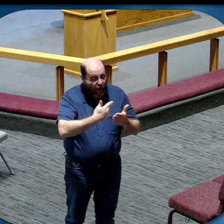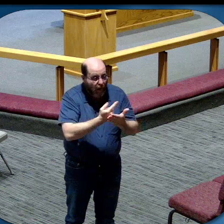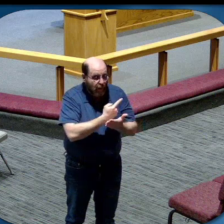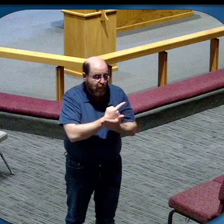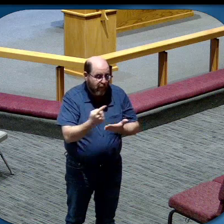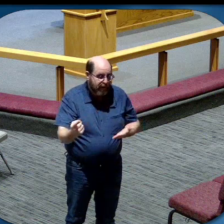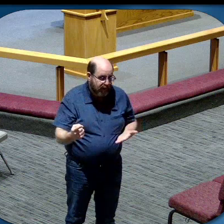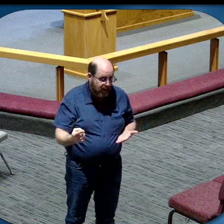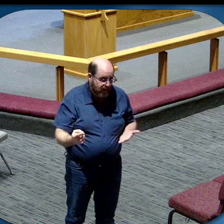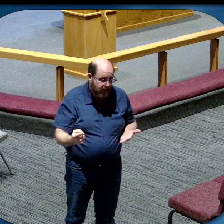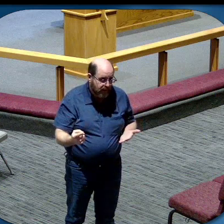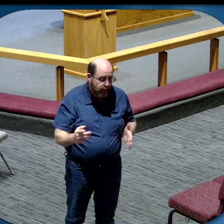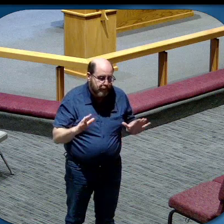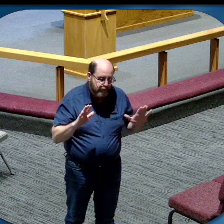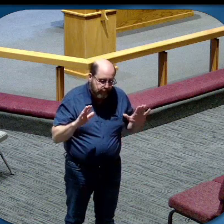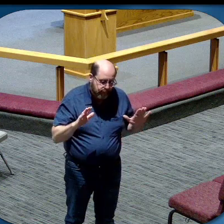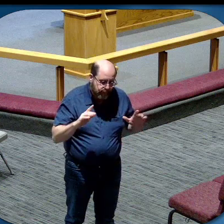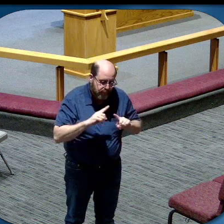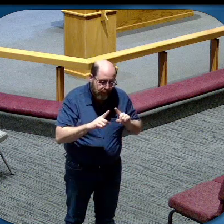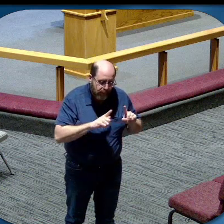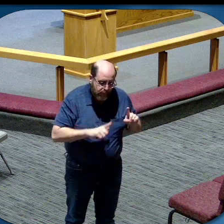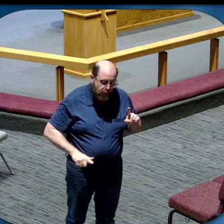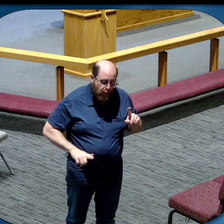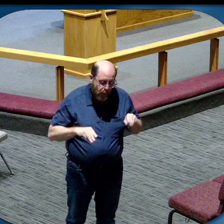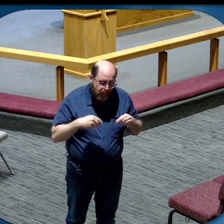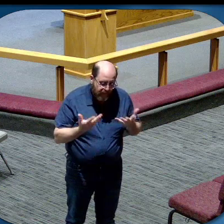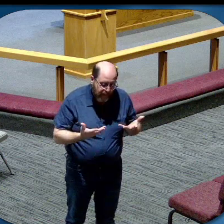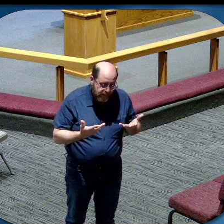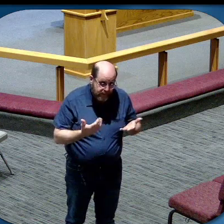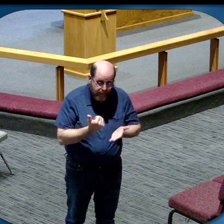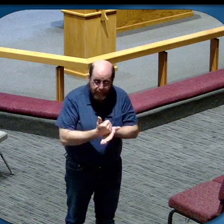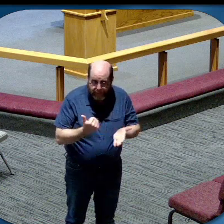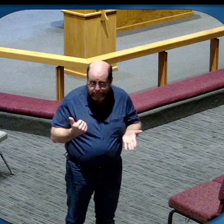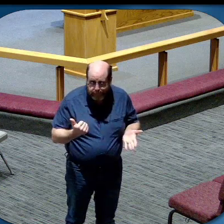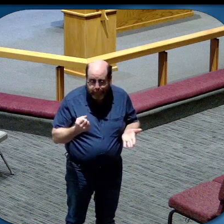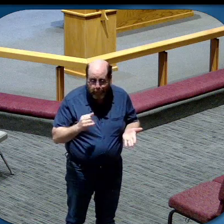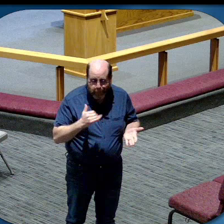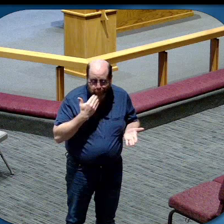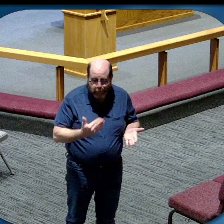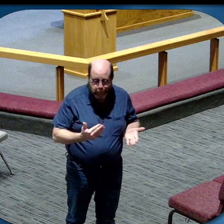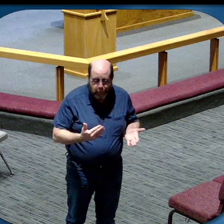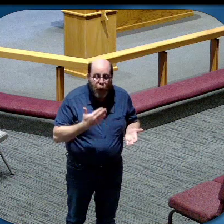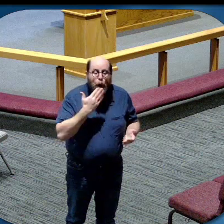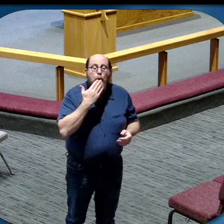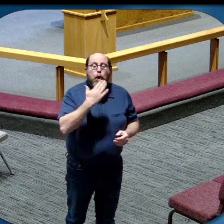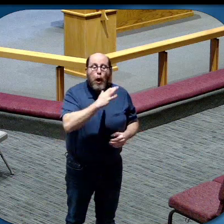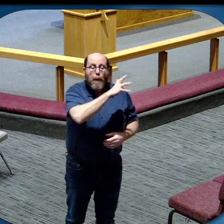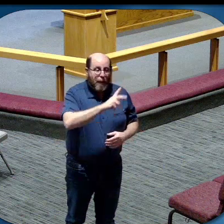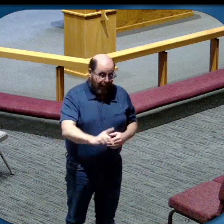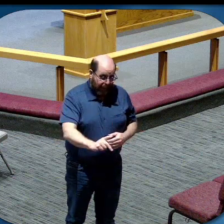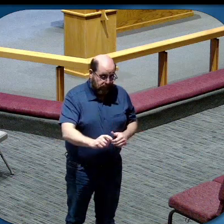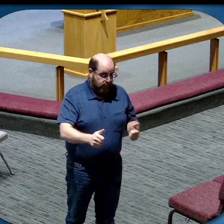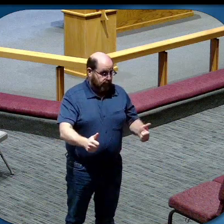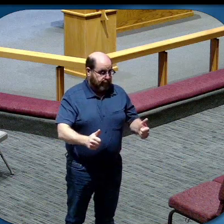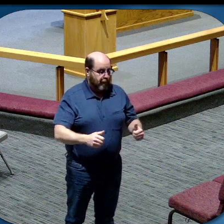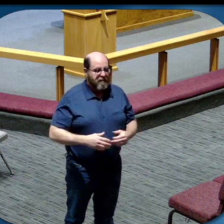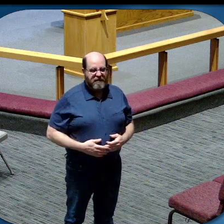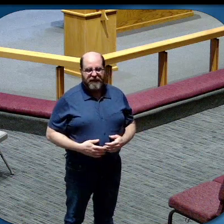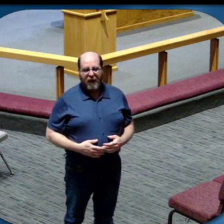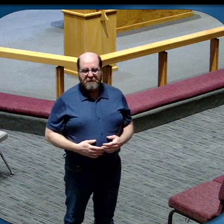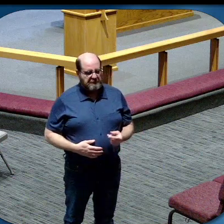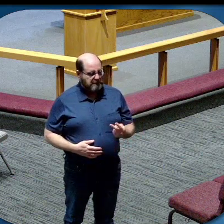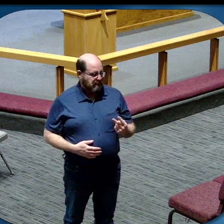But, you know, the Lord provides, right? The Lord provides, and so it's good. It's good to be back. Couple of